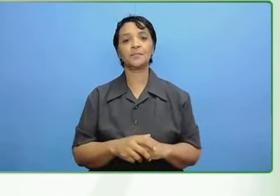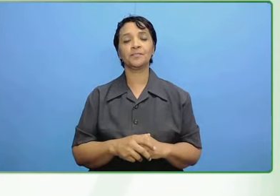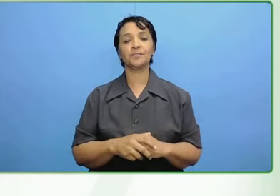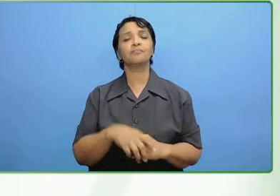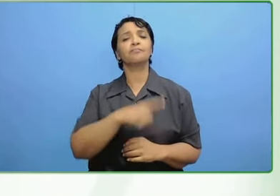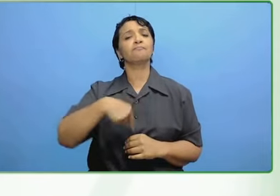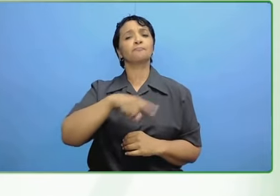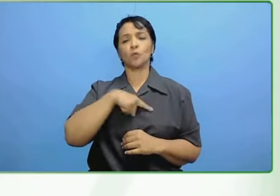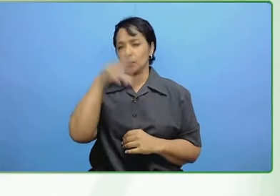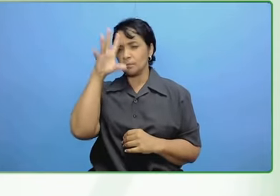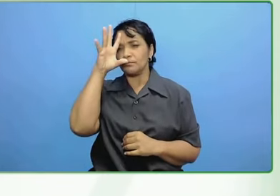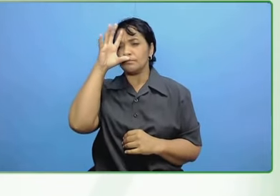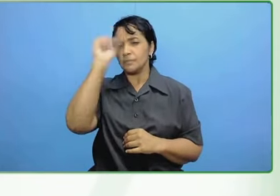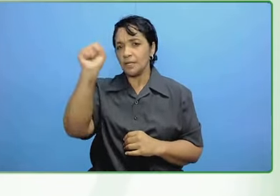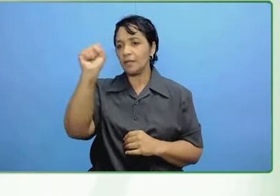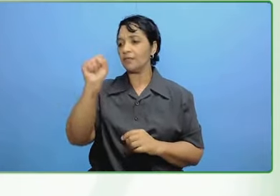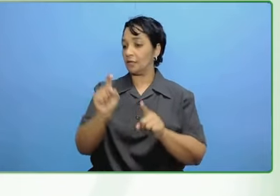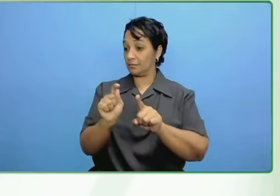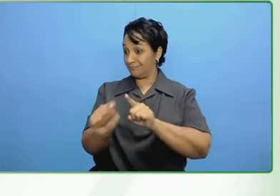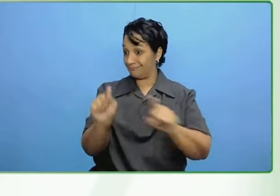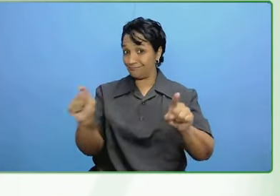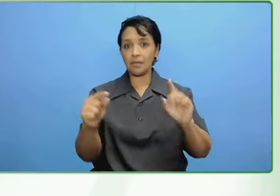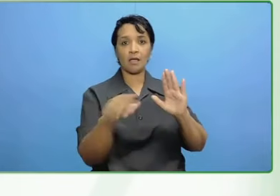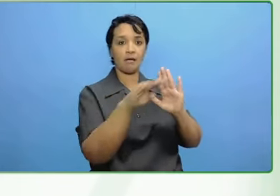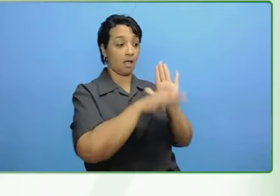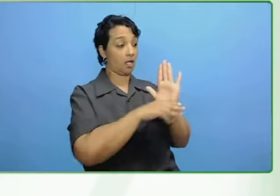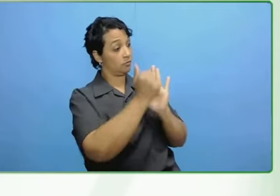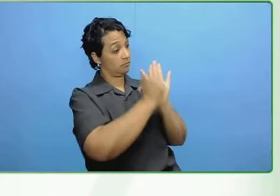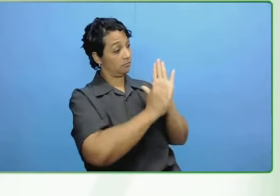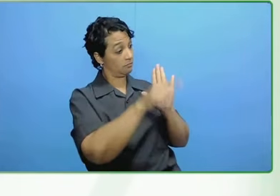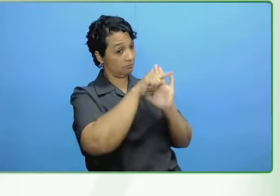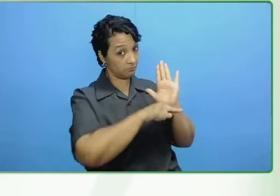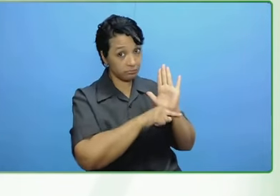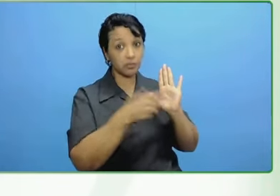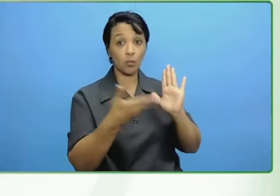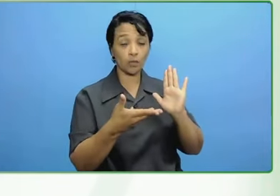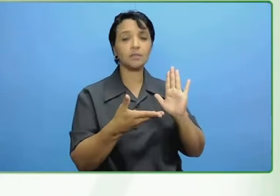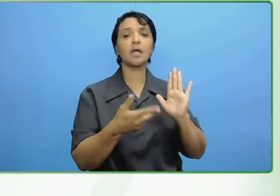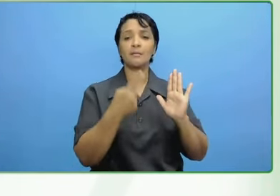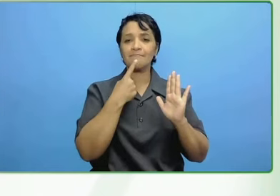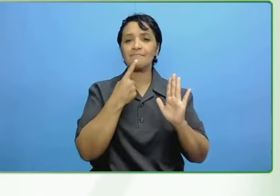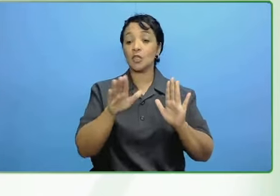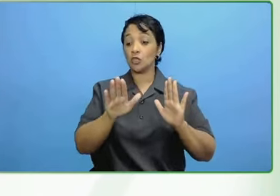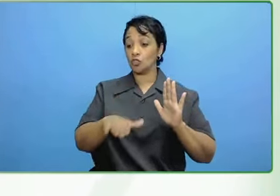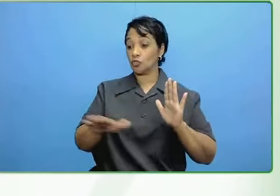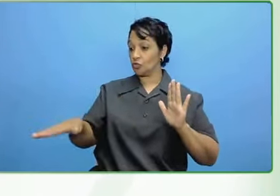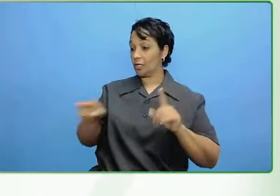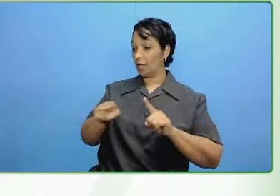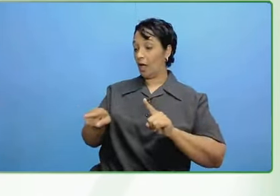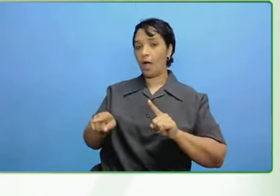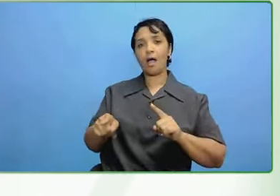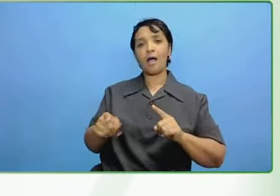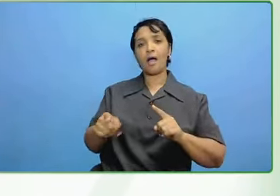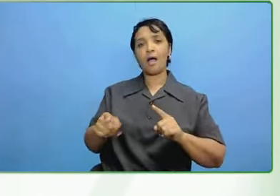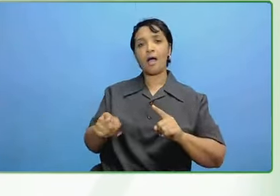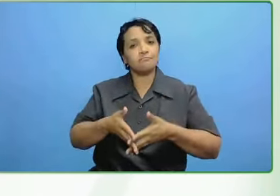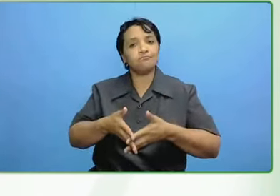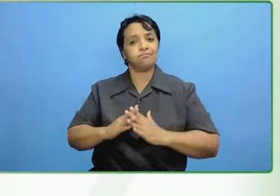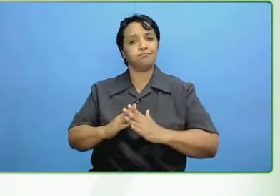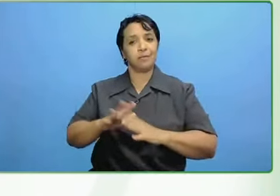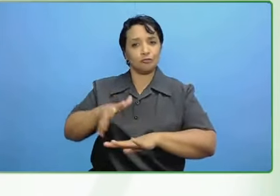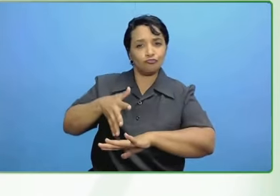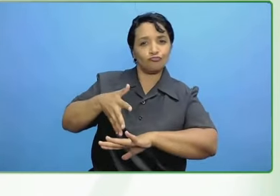in the Compulsory Education Act is that education helps provide each child a good foundation that one can build